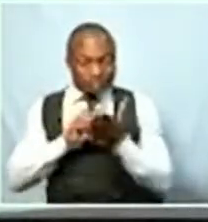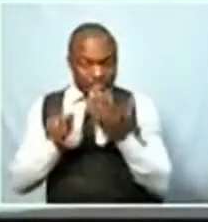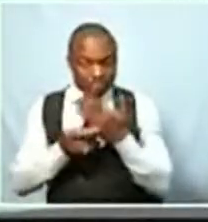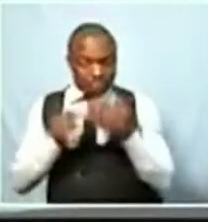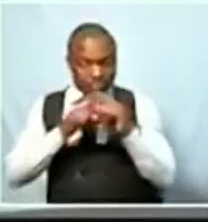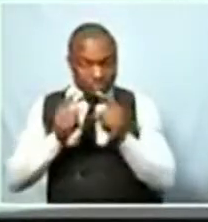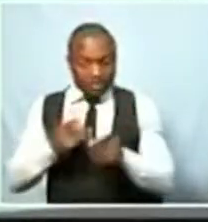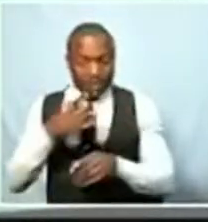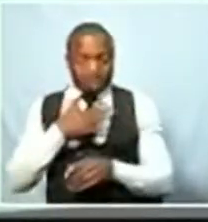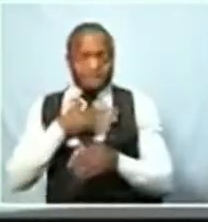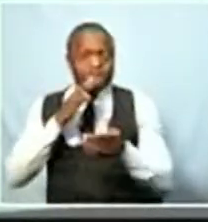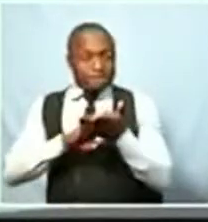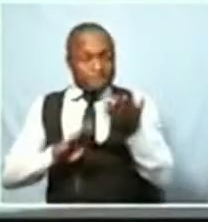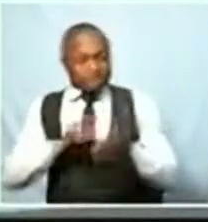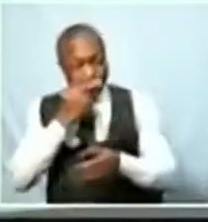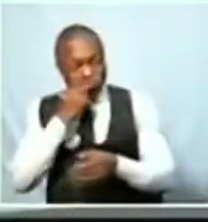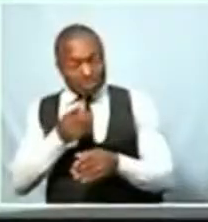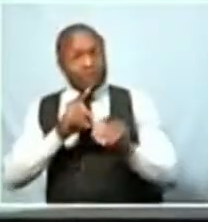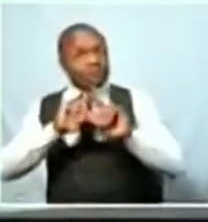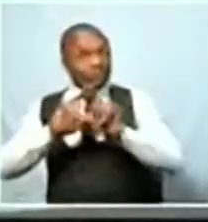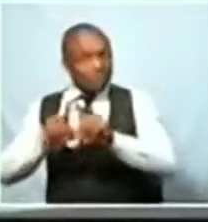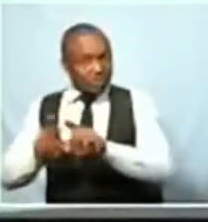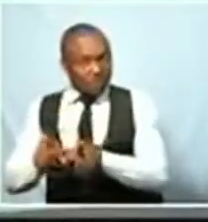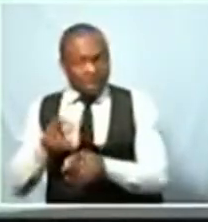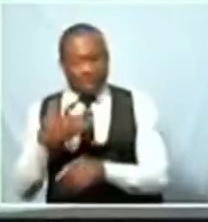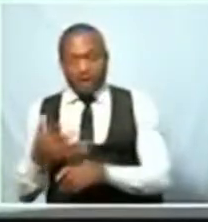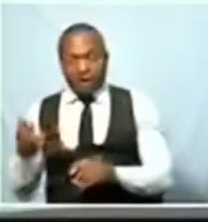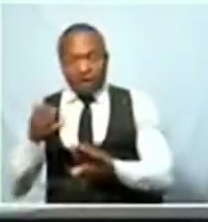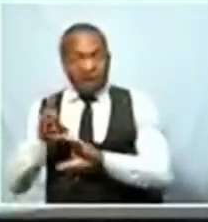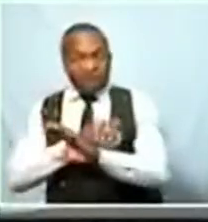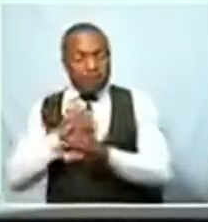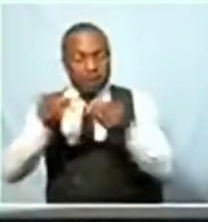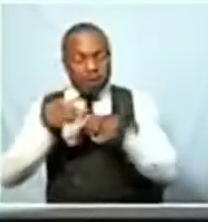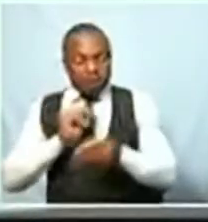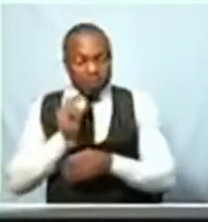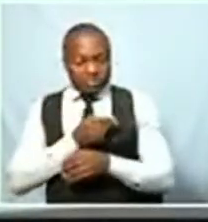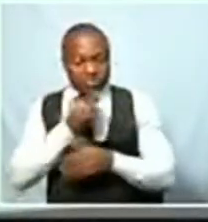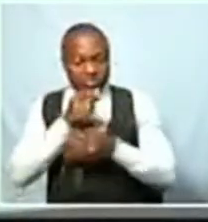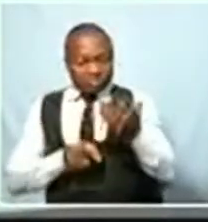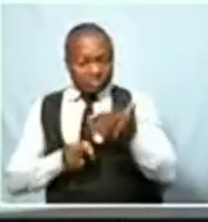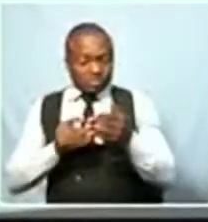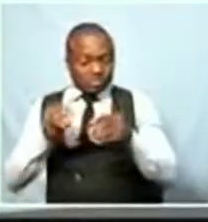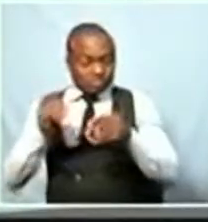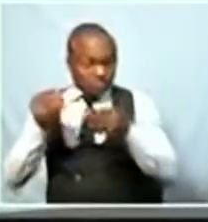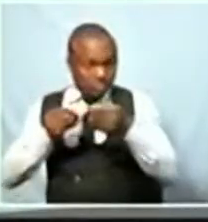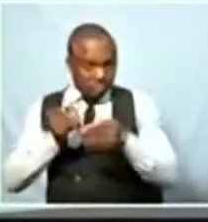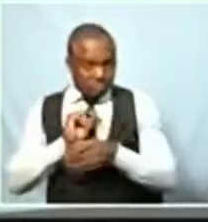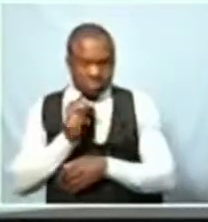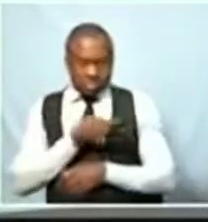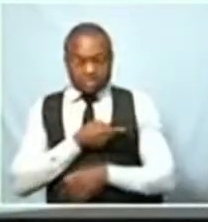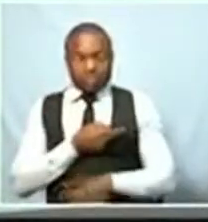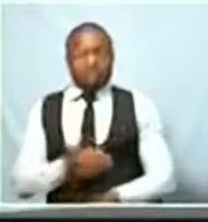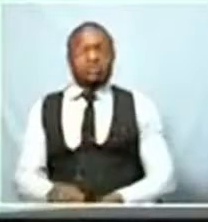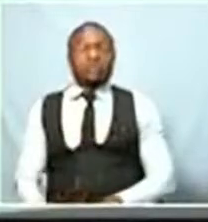my belief that they looked at various aspects before they gave us what they gave us. And